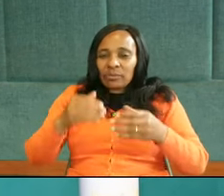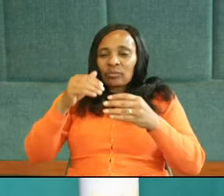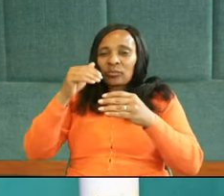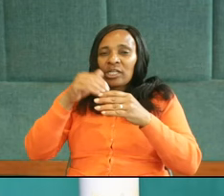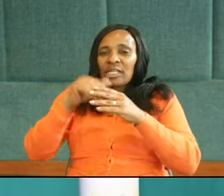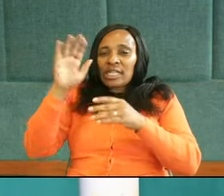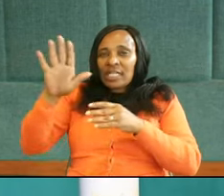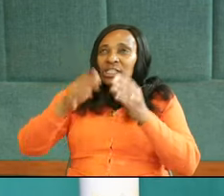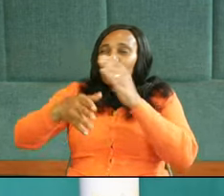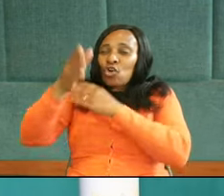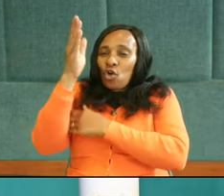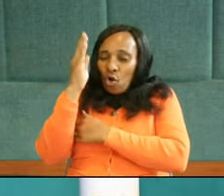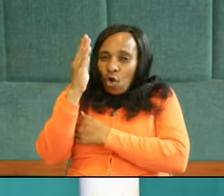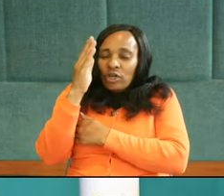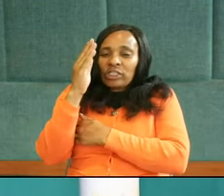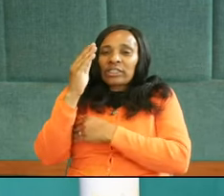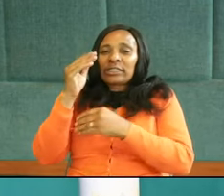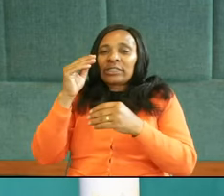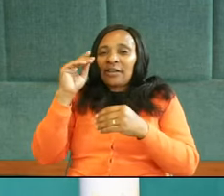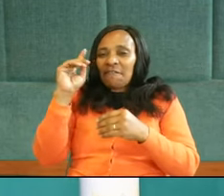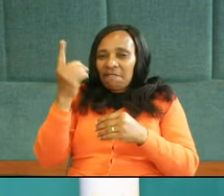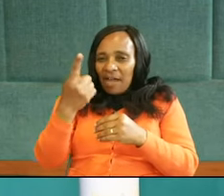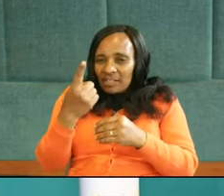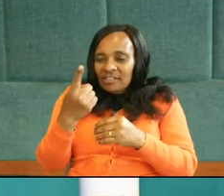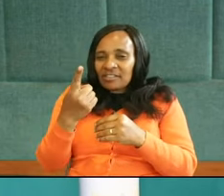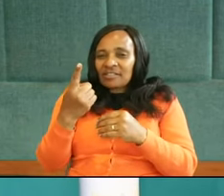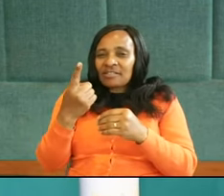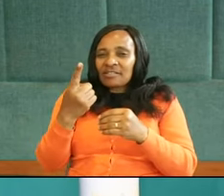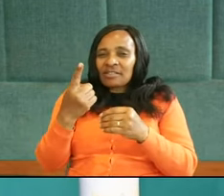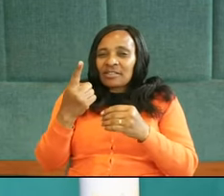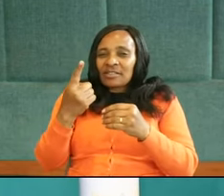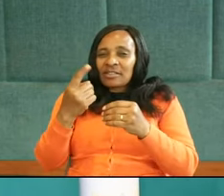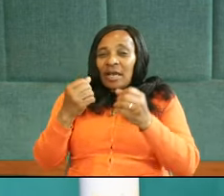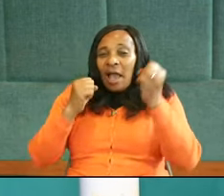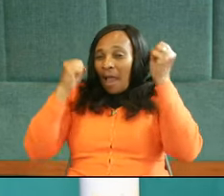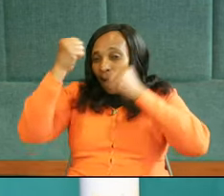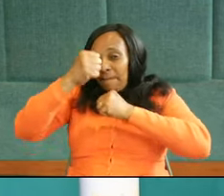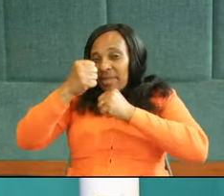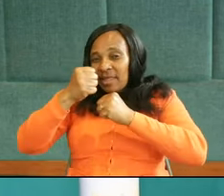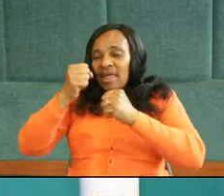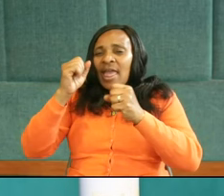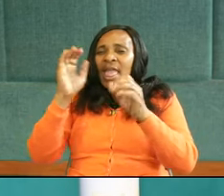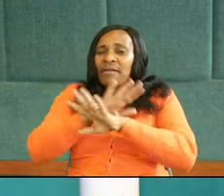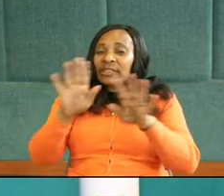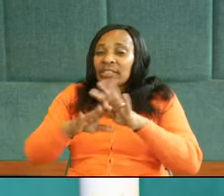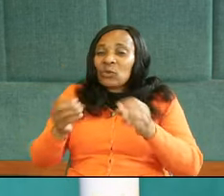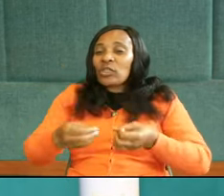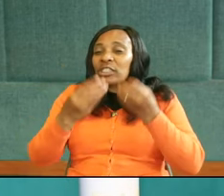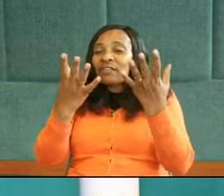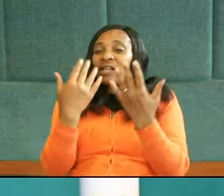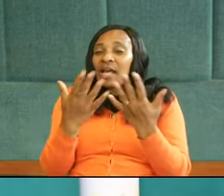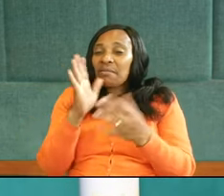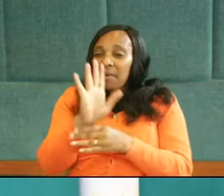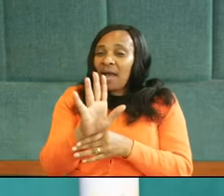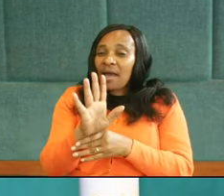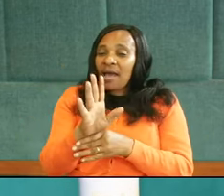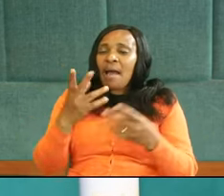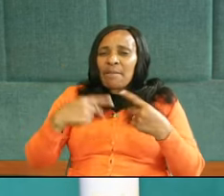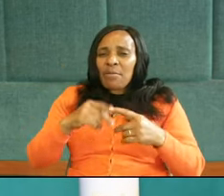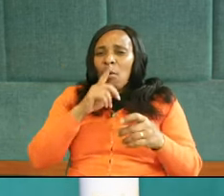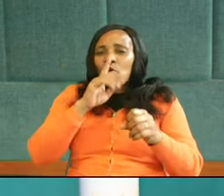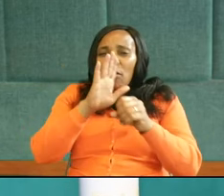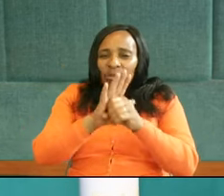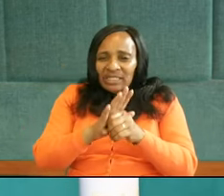vicegerent. I'm not sure if I spelled it. Vicegerent. Yeah. The scepter was placed in his hands, and the people gave their pledges